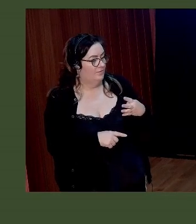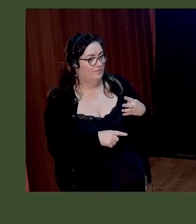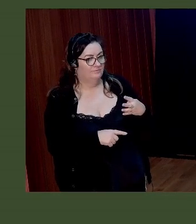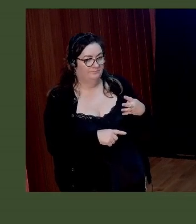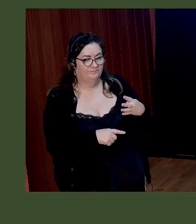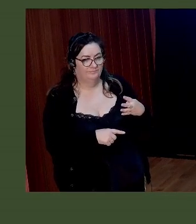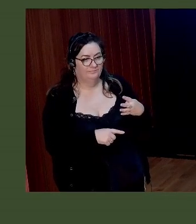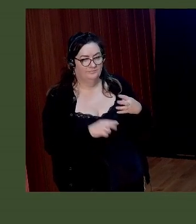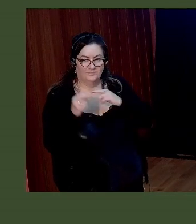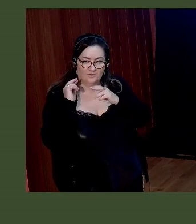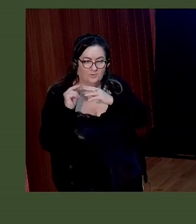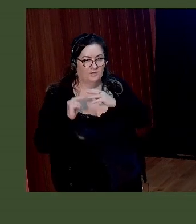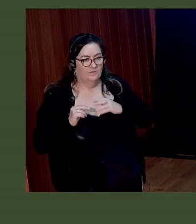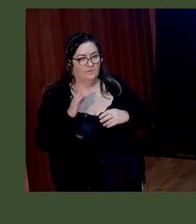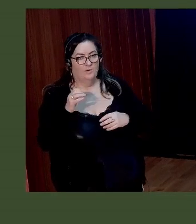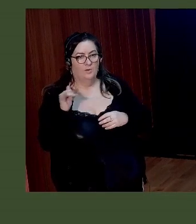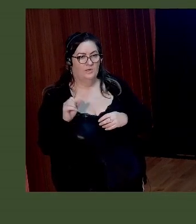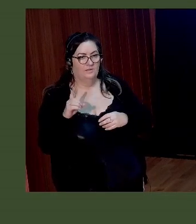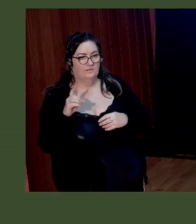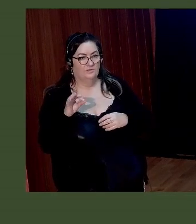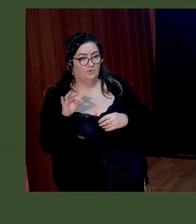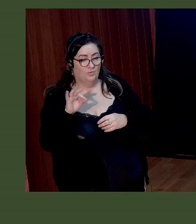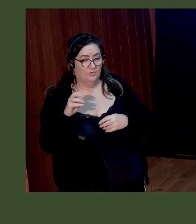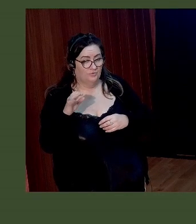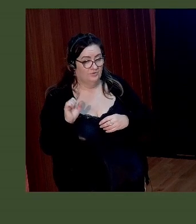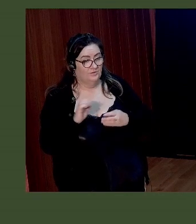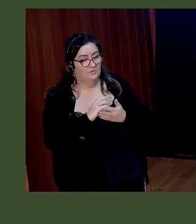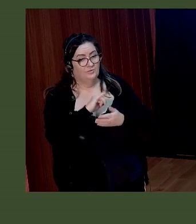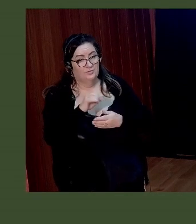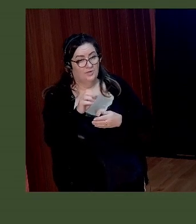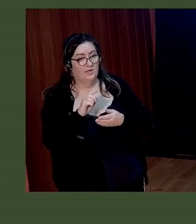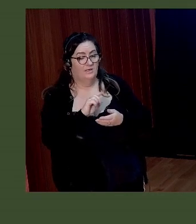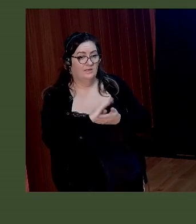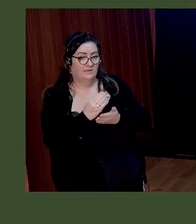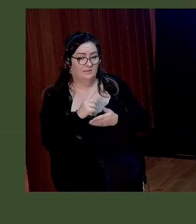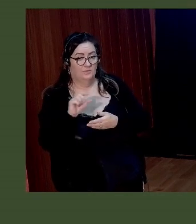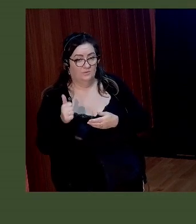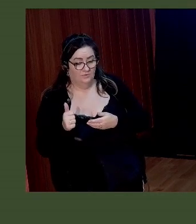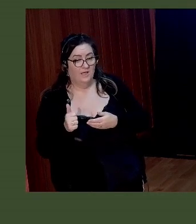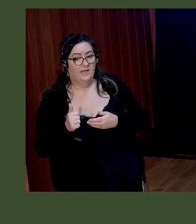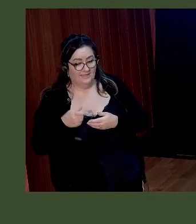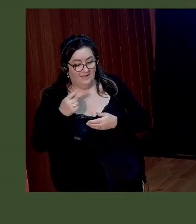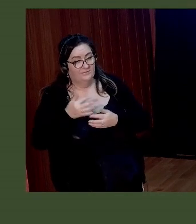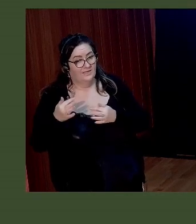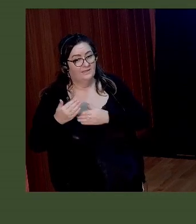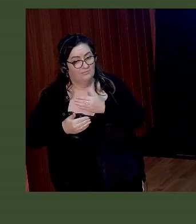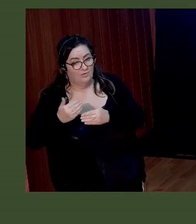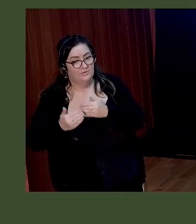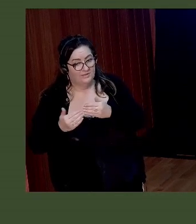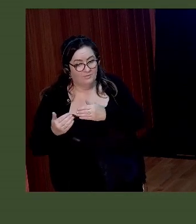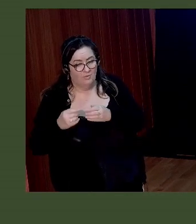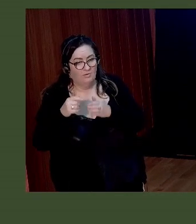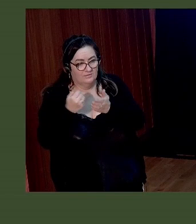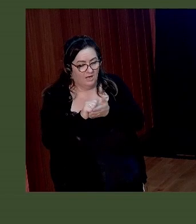four preliminary negotiation meetings with Lloyd George in London in July 1921, and a process followed in which comprehensive